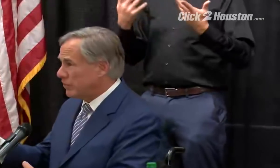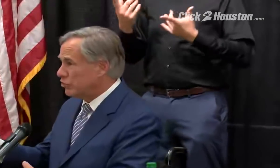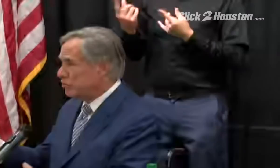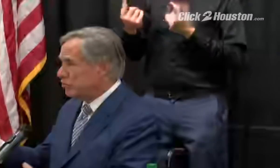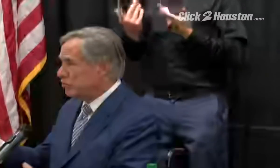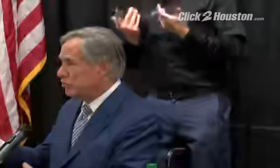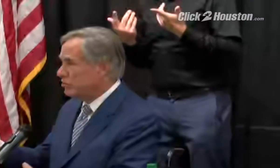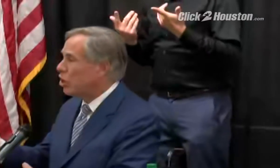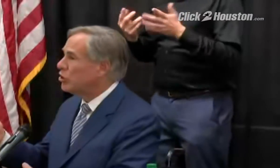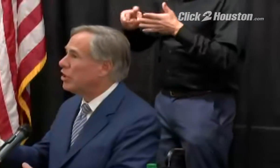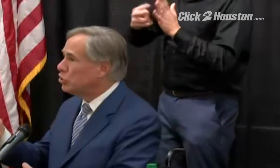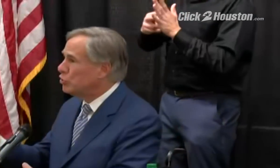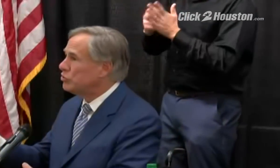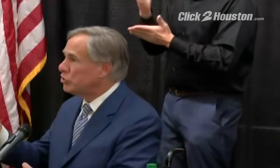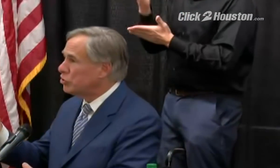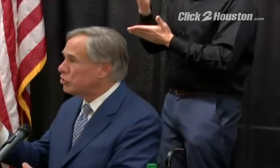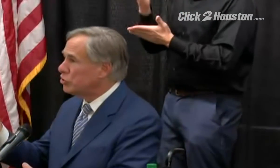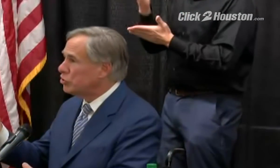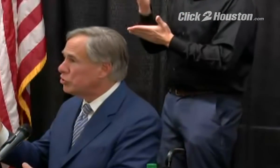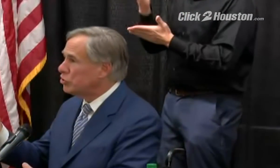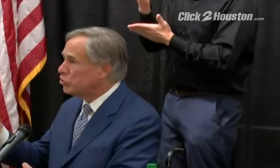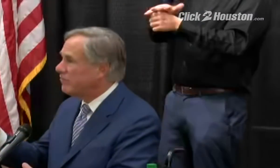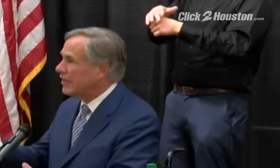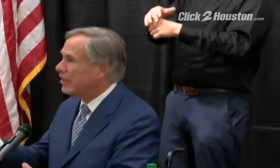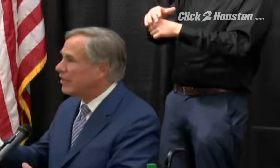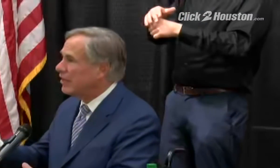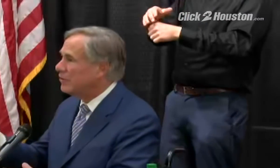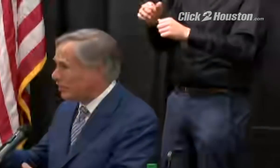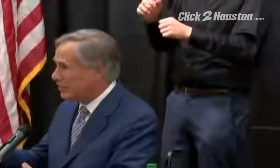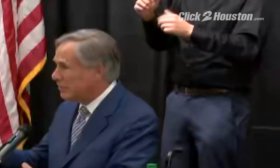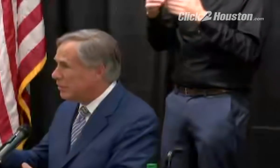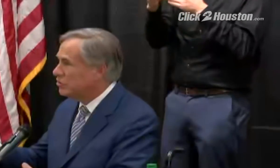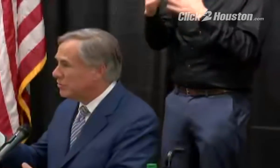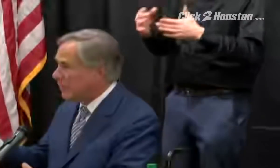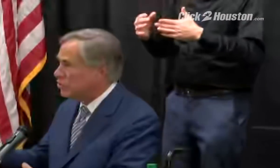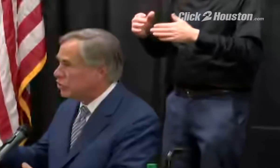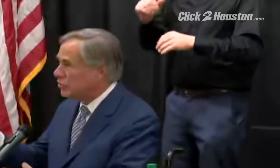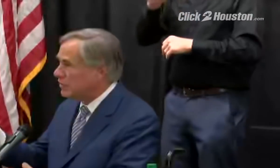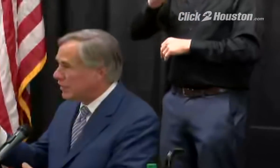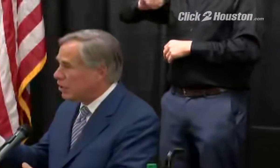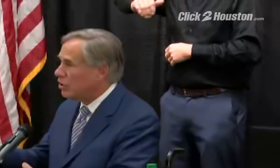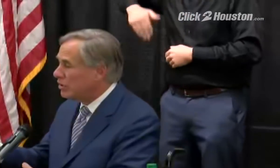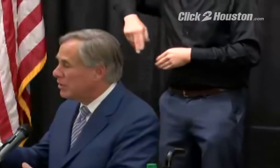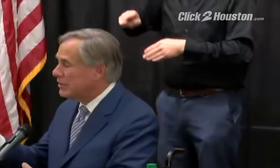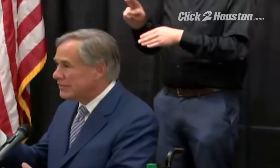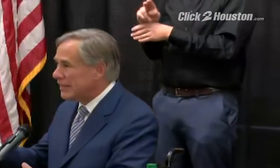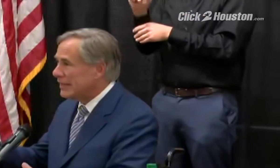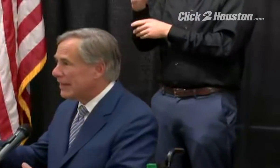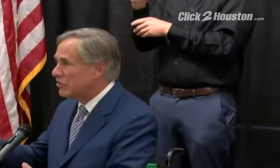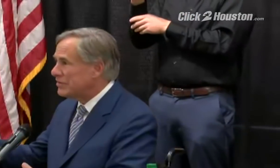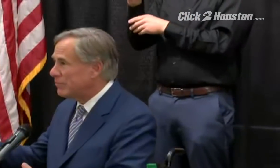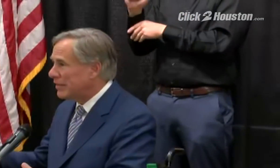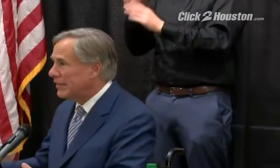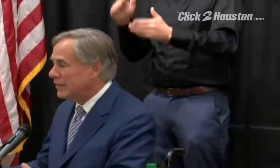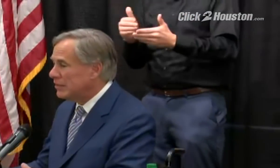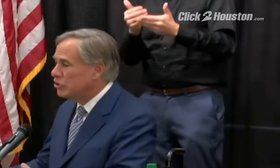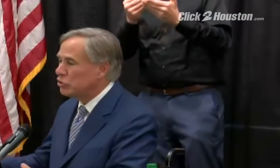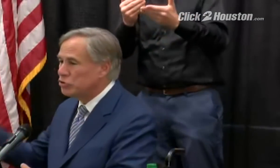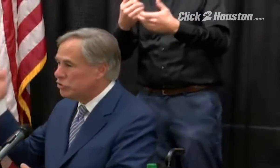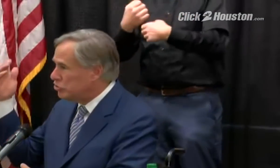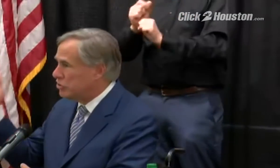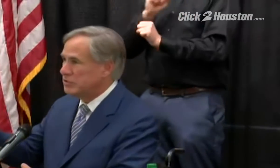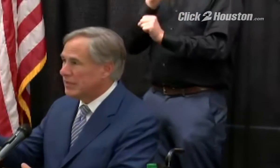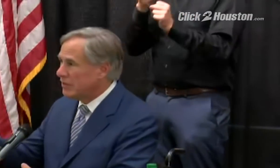local officials are not using the tools that are available to them to make sure that they are taking every step they need.